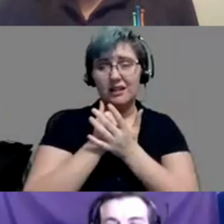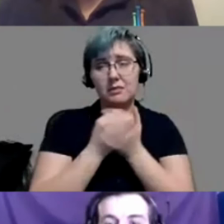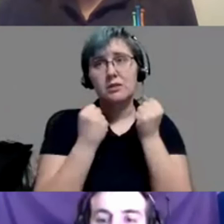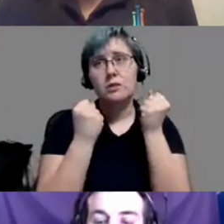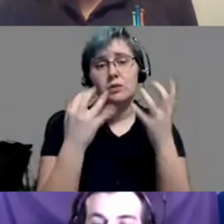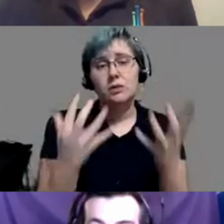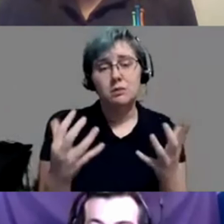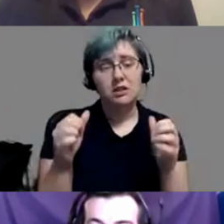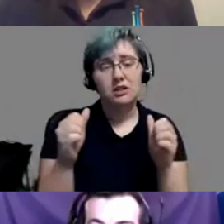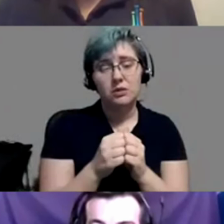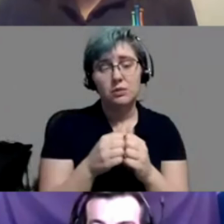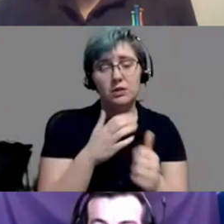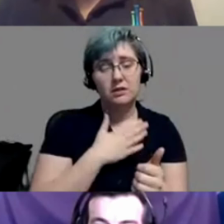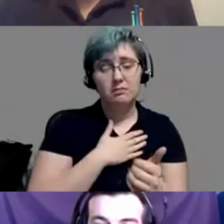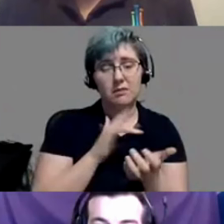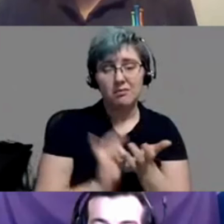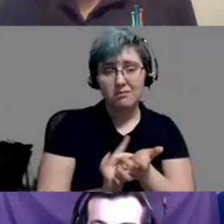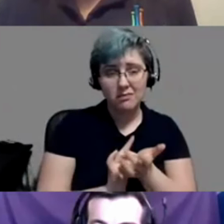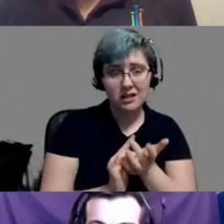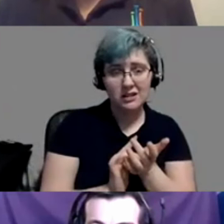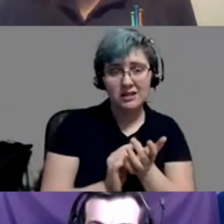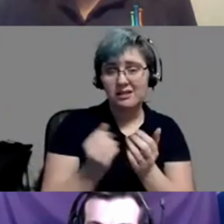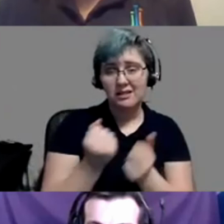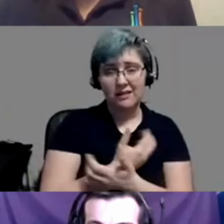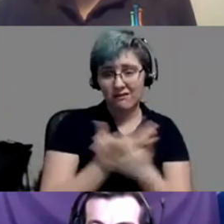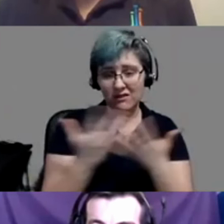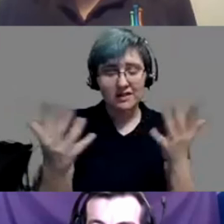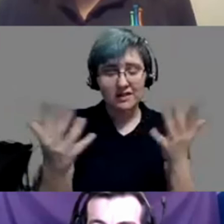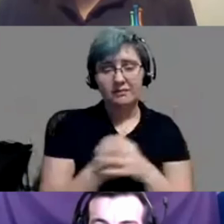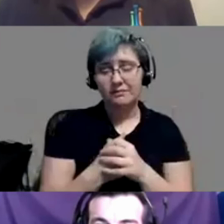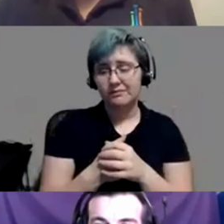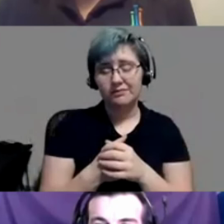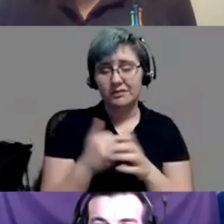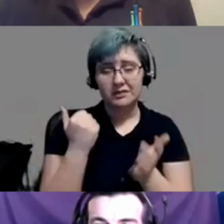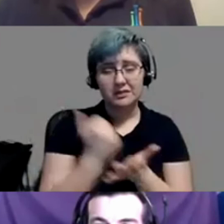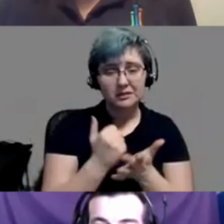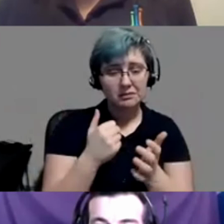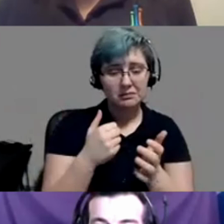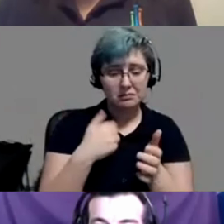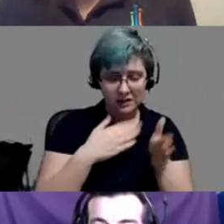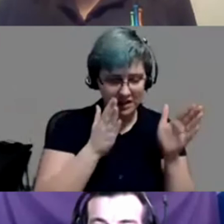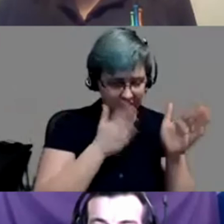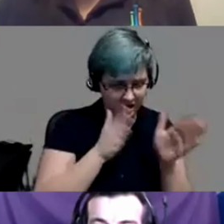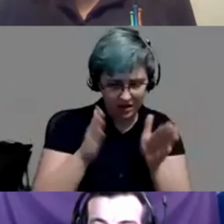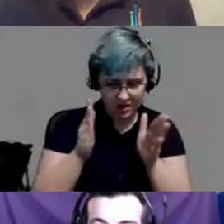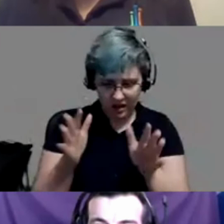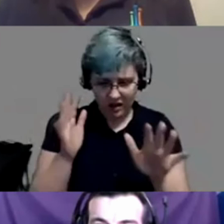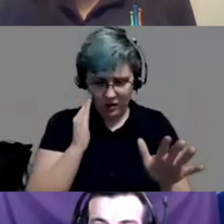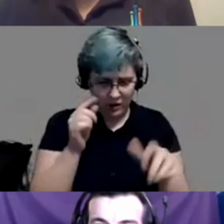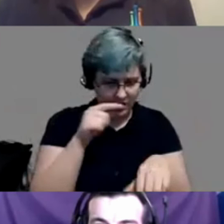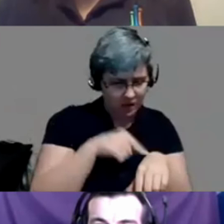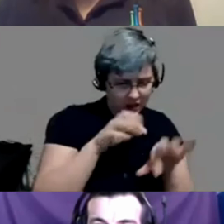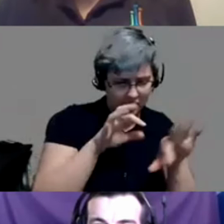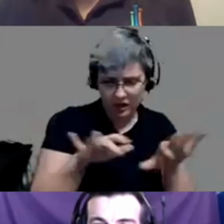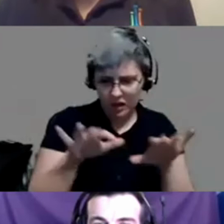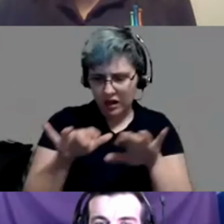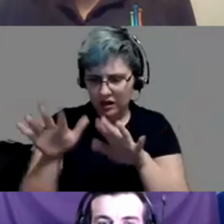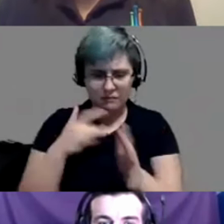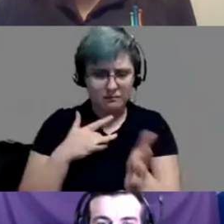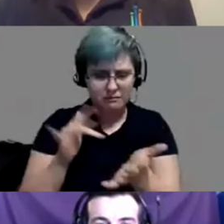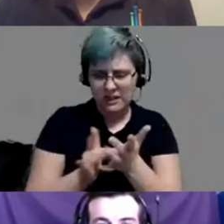and everything, and keeping on track and getting everything, all my meds together, and don't have to worry